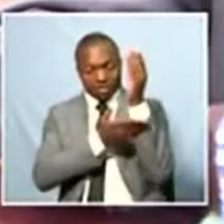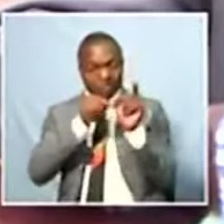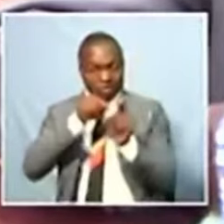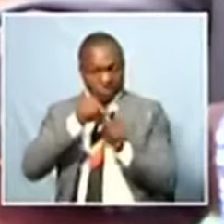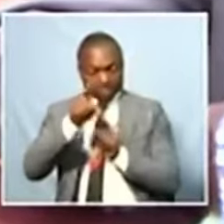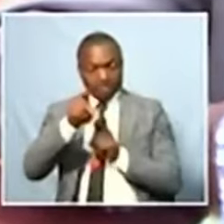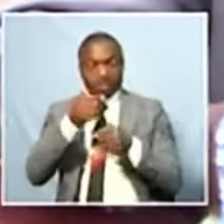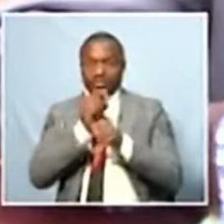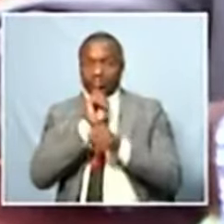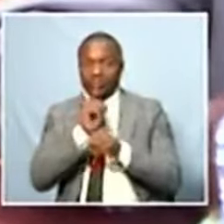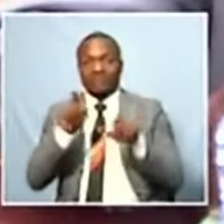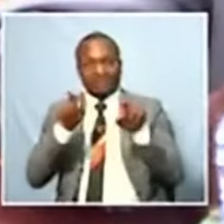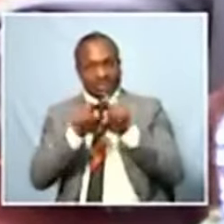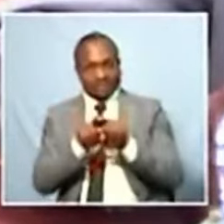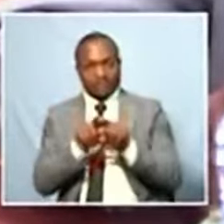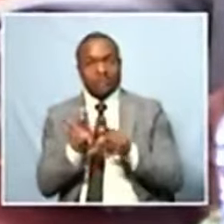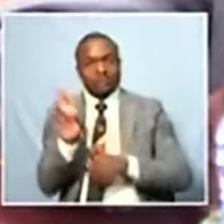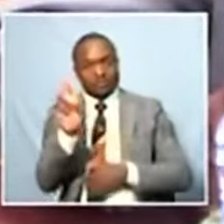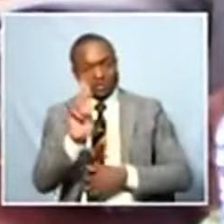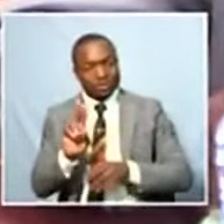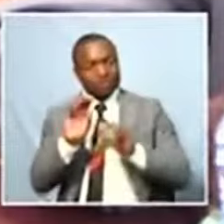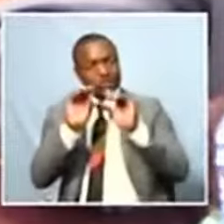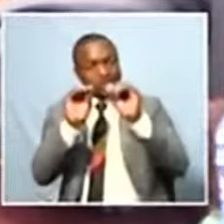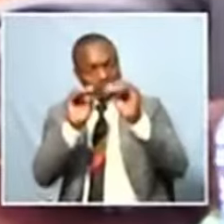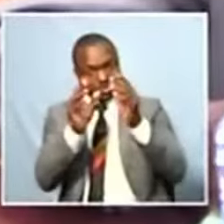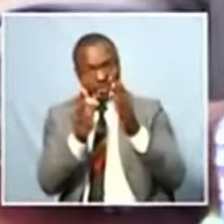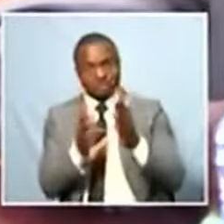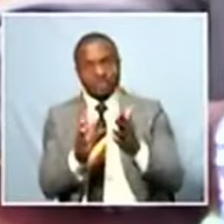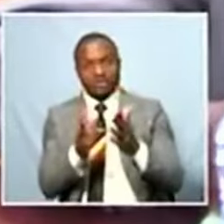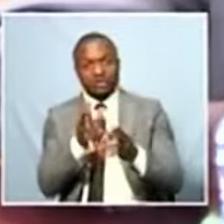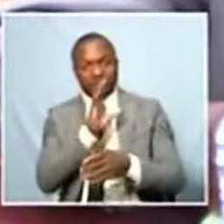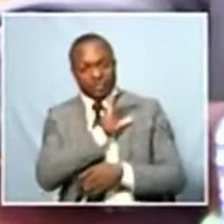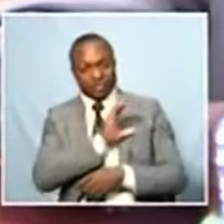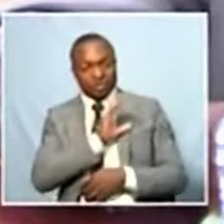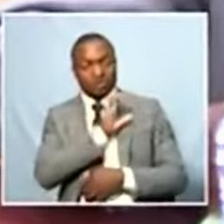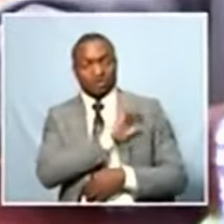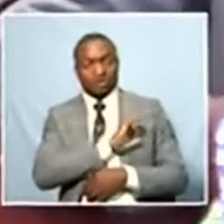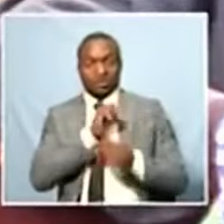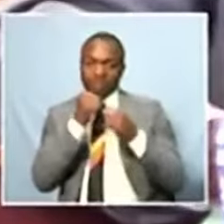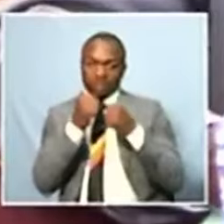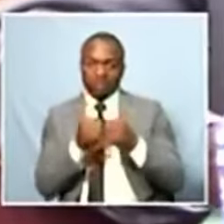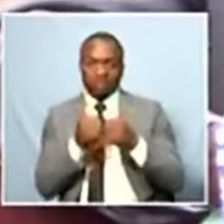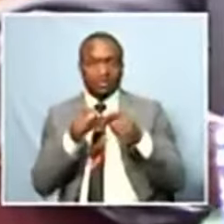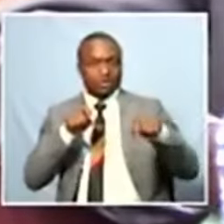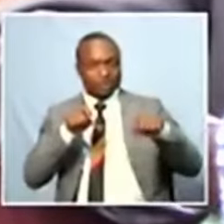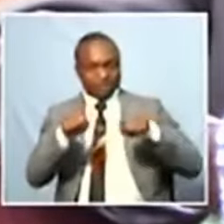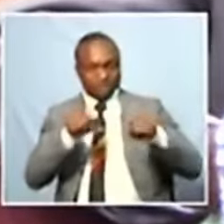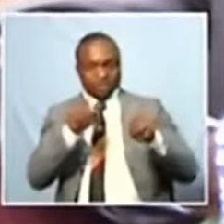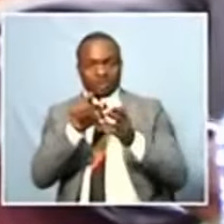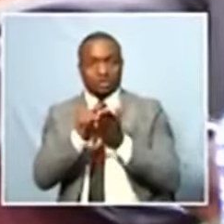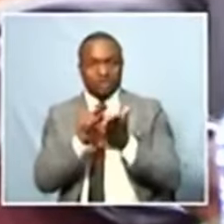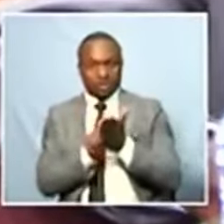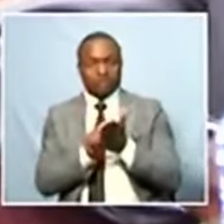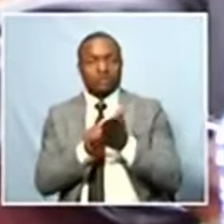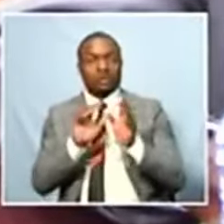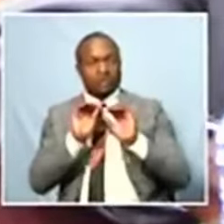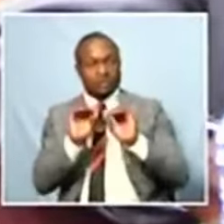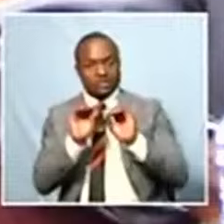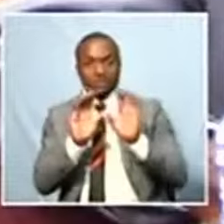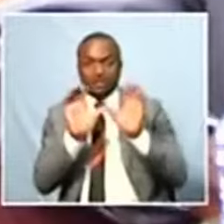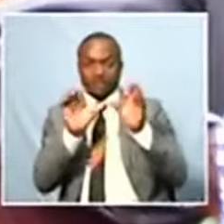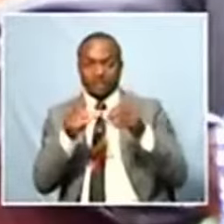ensure uniform application of the Teachers' Code of Ethics, and strengthen the regulatory role of the Teaching Council of